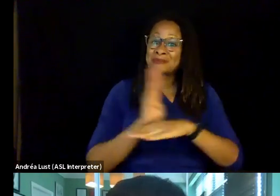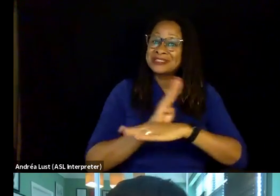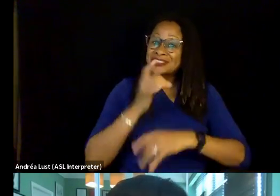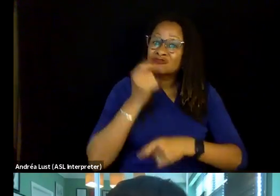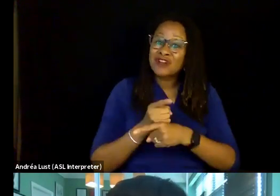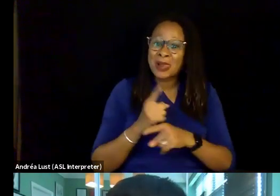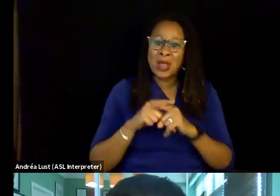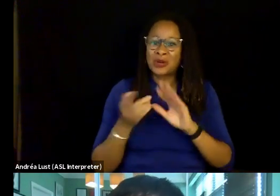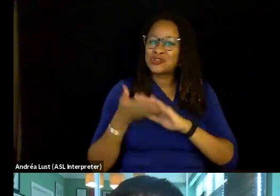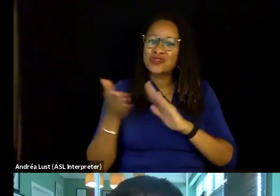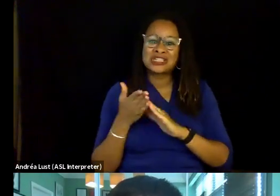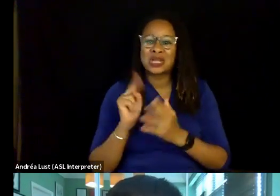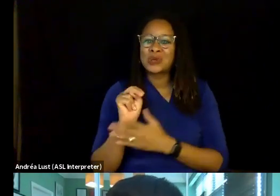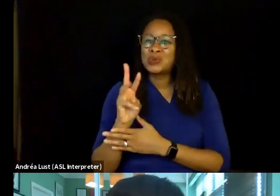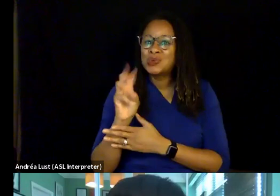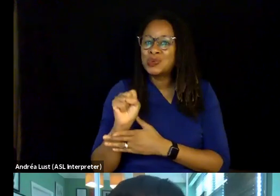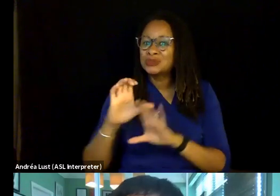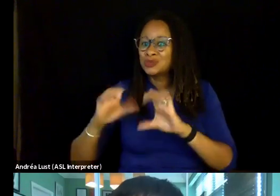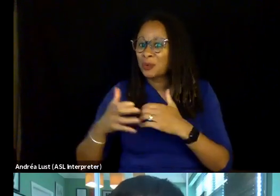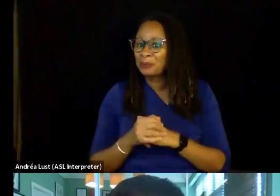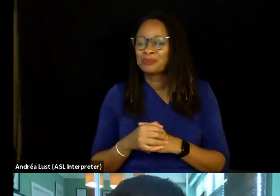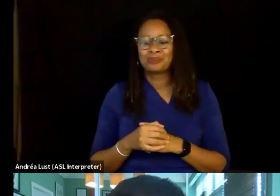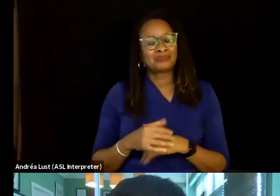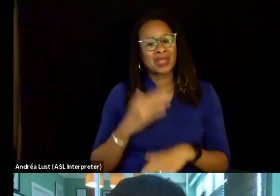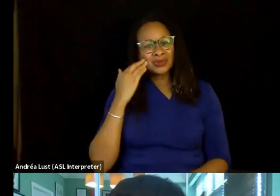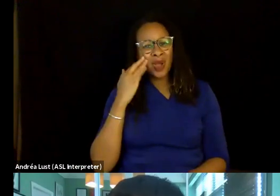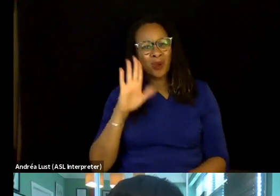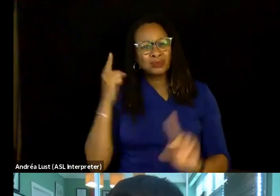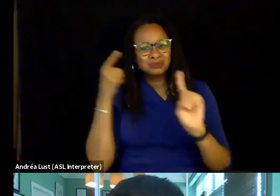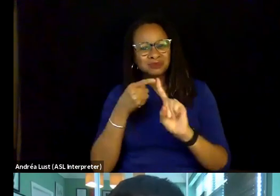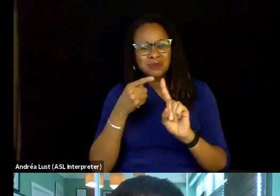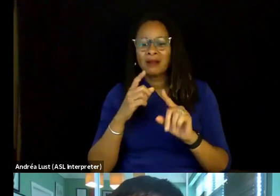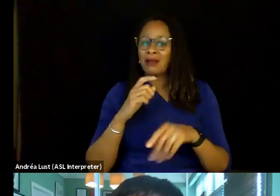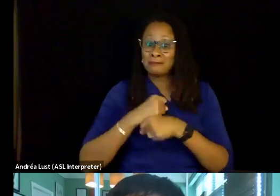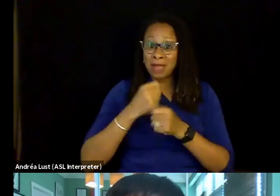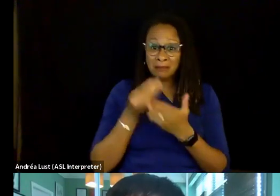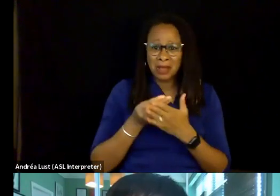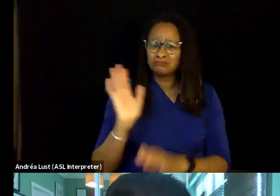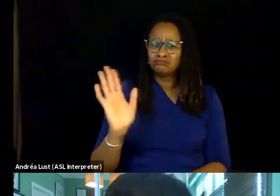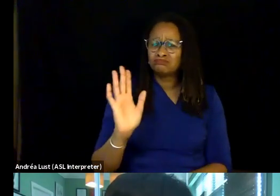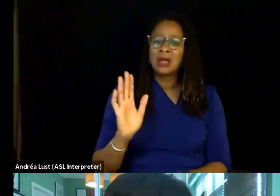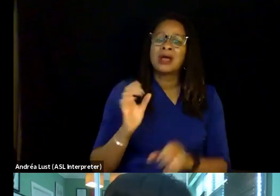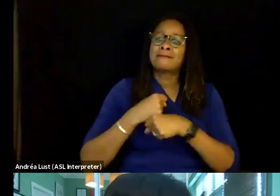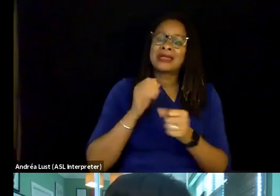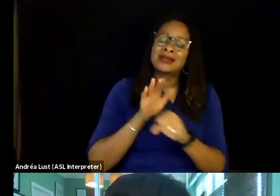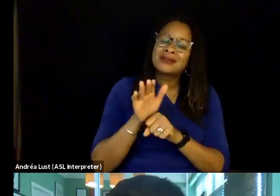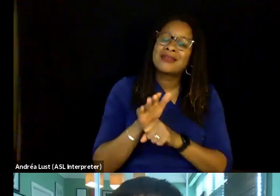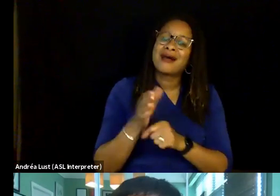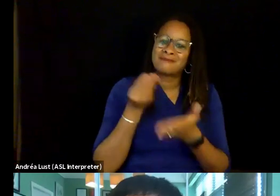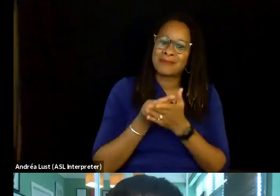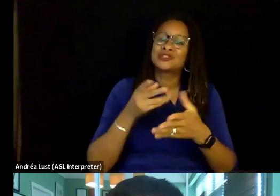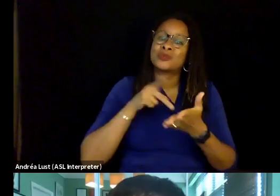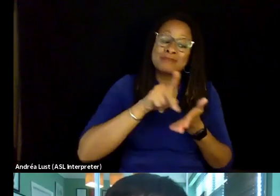When you're running a news group, you know that your goal is not to make money, but to make enough money to pay your people,